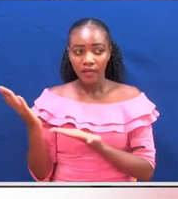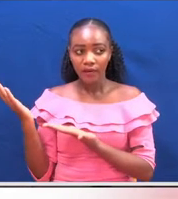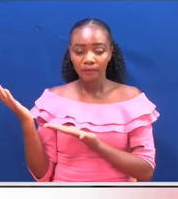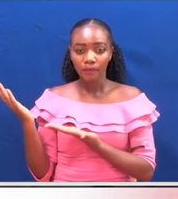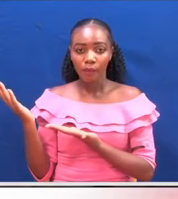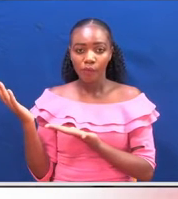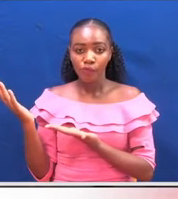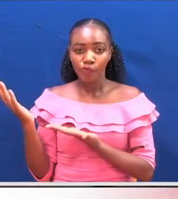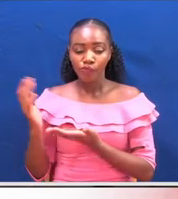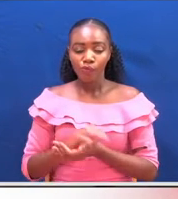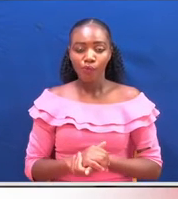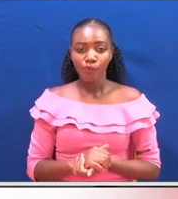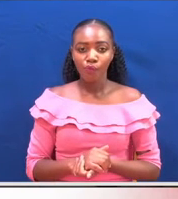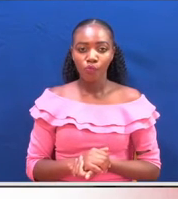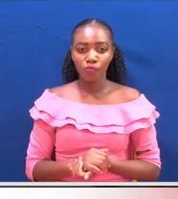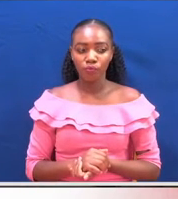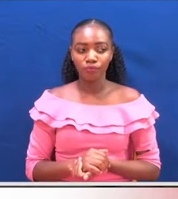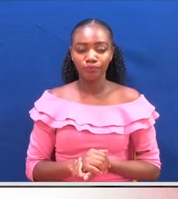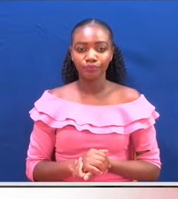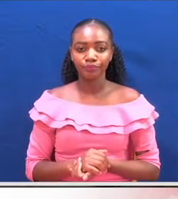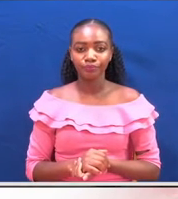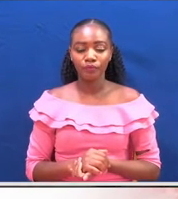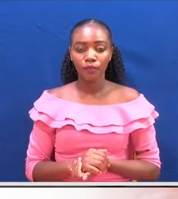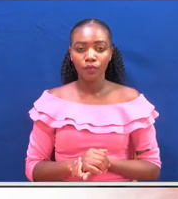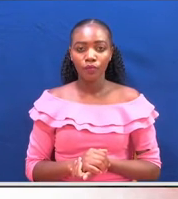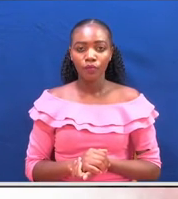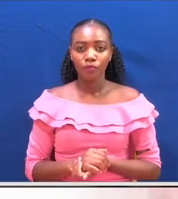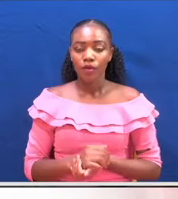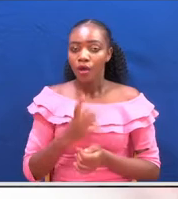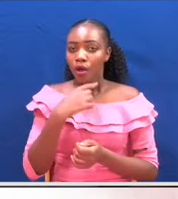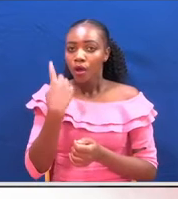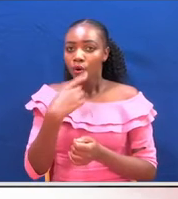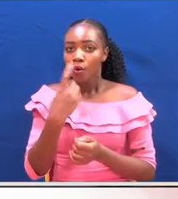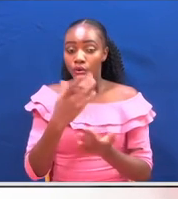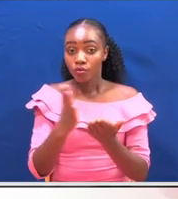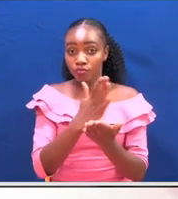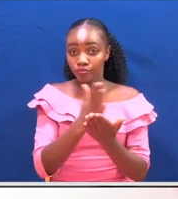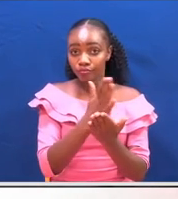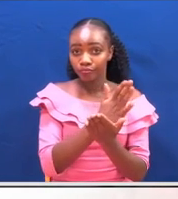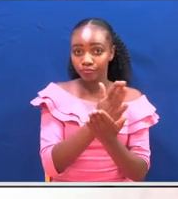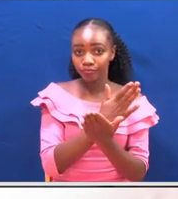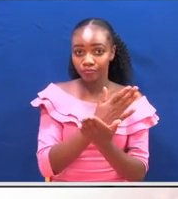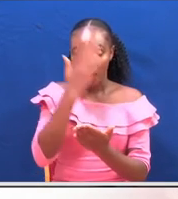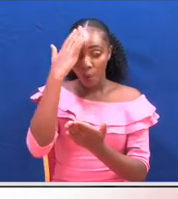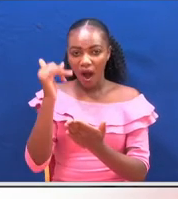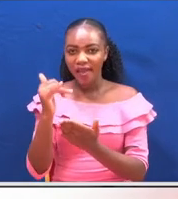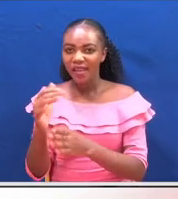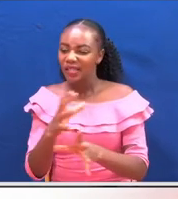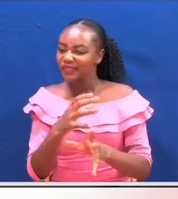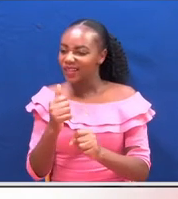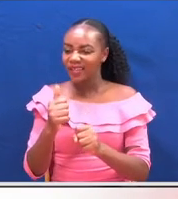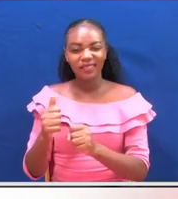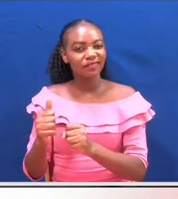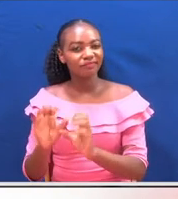Wago, Victor Prengay, Milton Omanga and Christine Gona, who got expelled on grounds of disloyalty after they